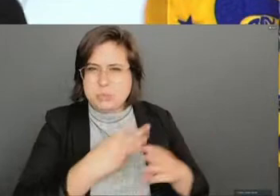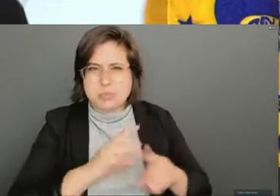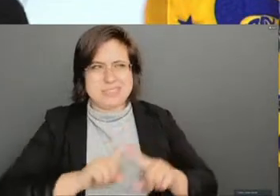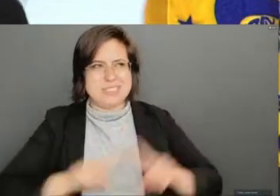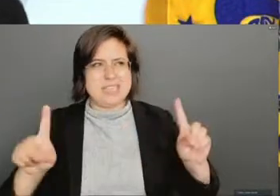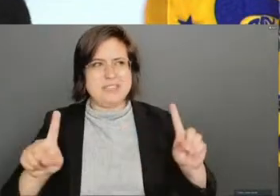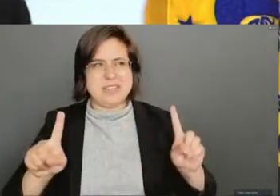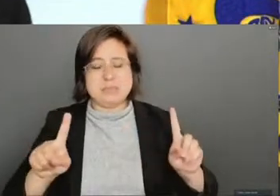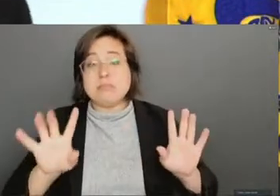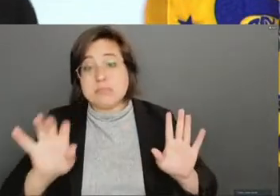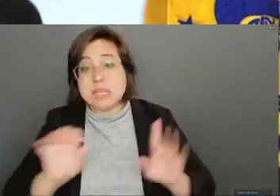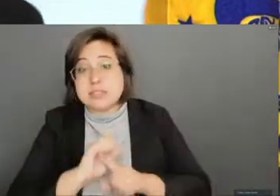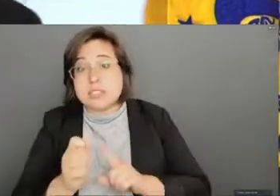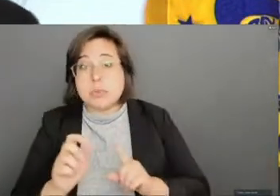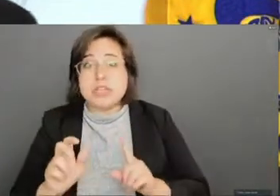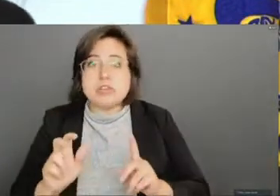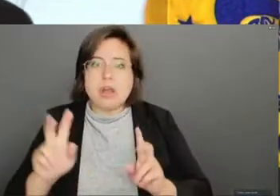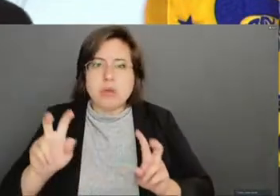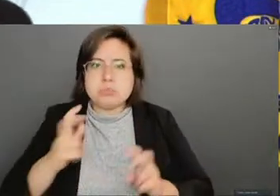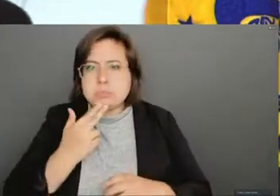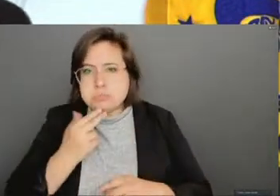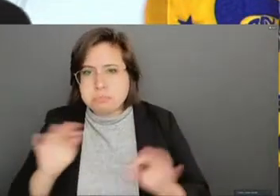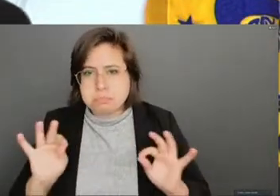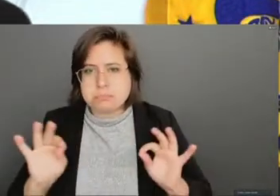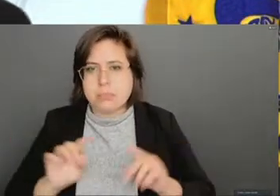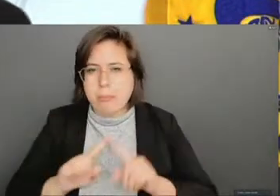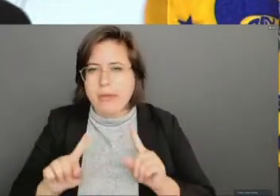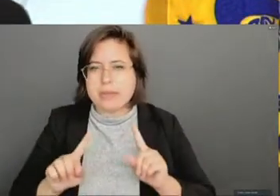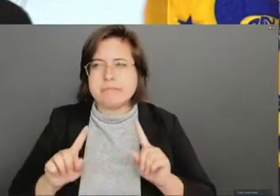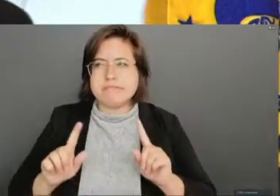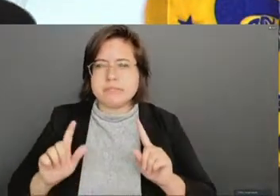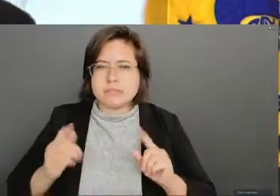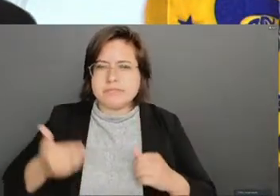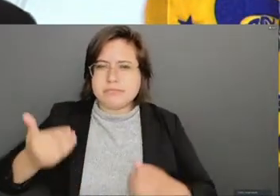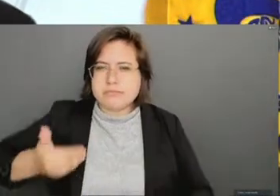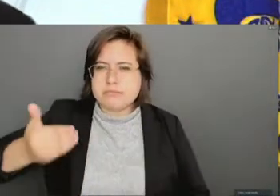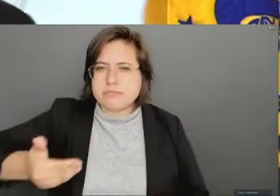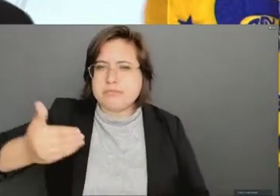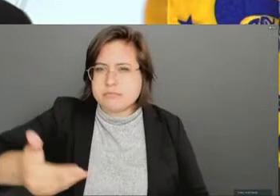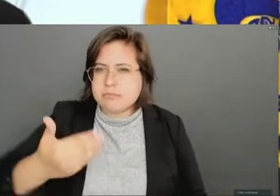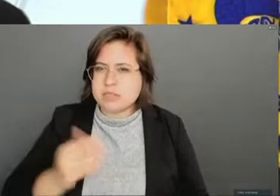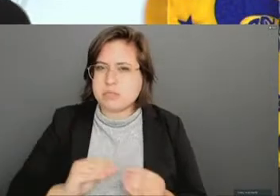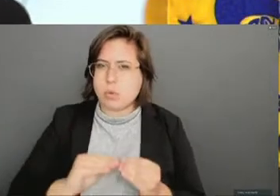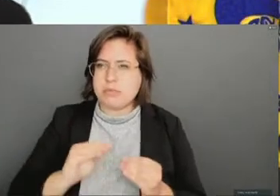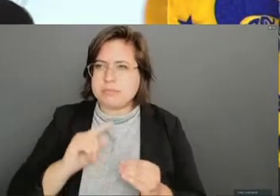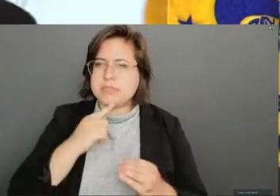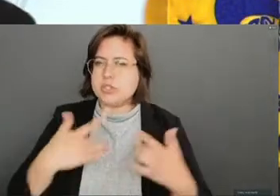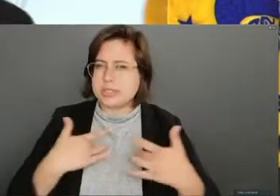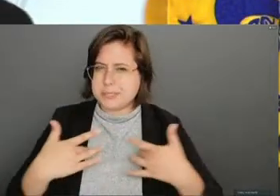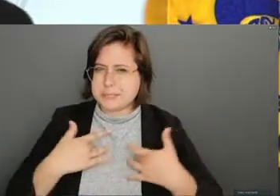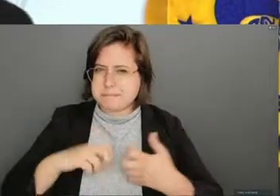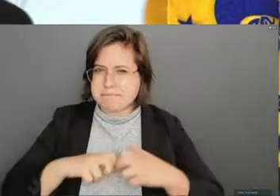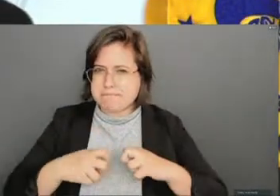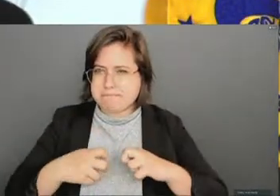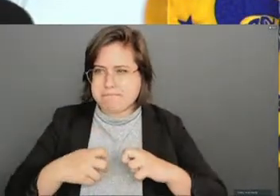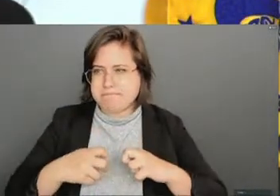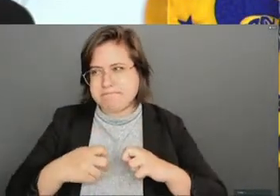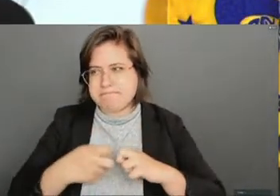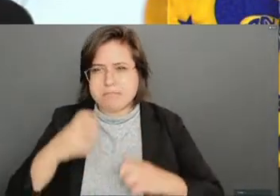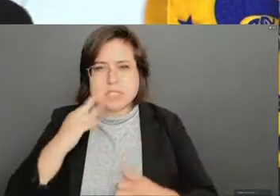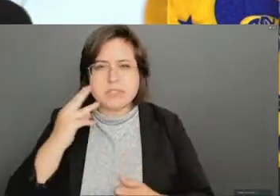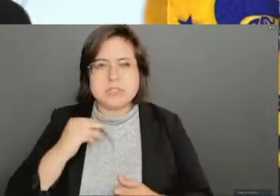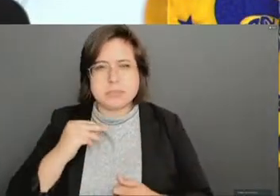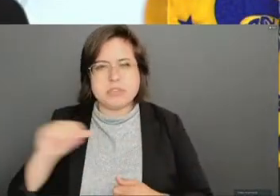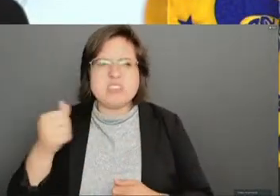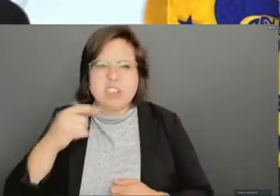benign. But then later, in childhood, they were more, I think, more concerning incidents that I experienced, like many other kids,